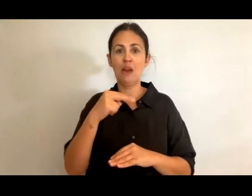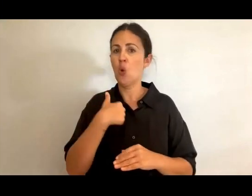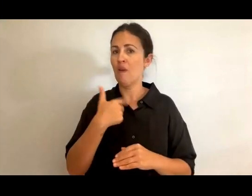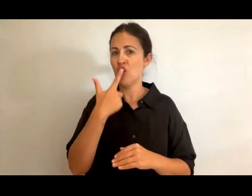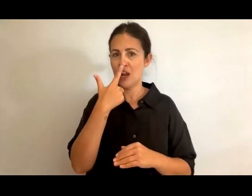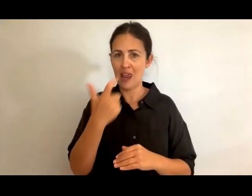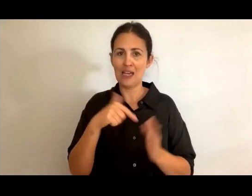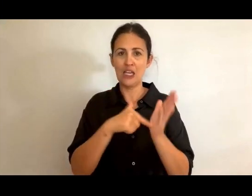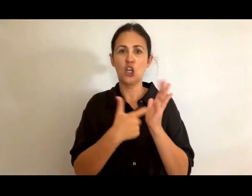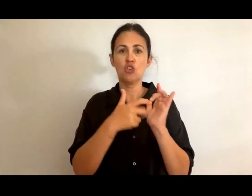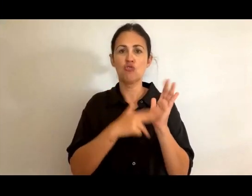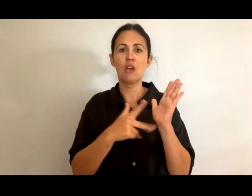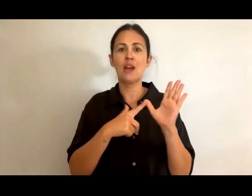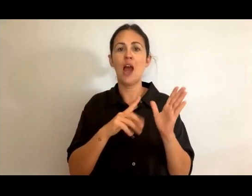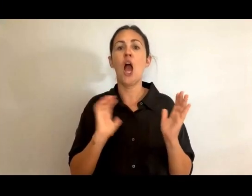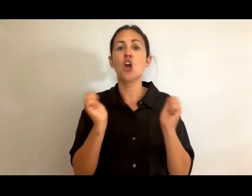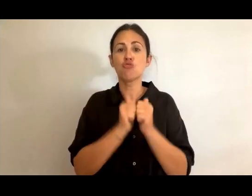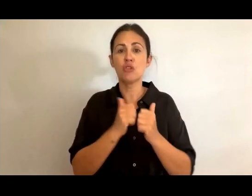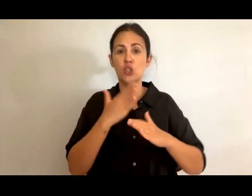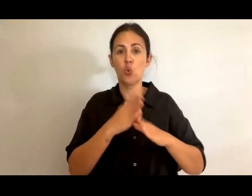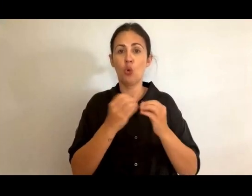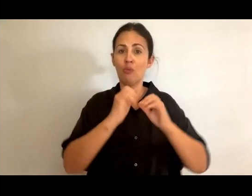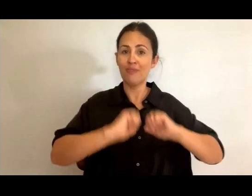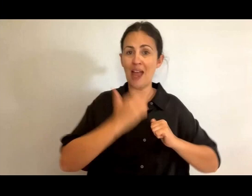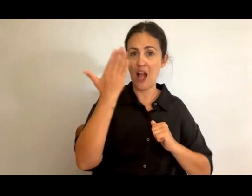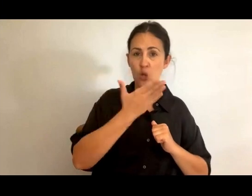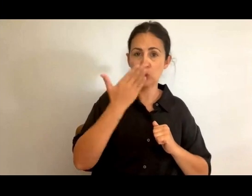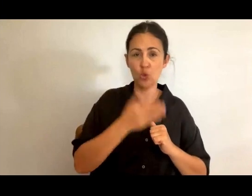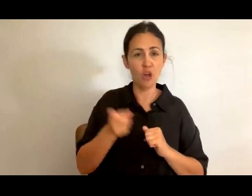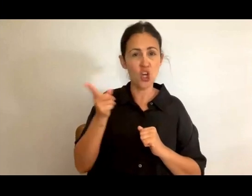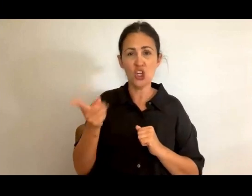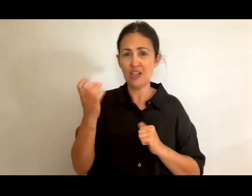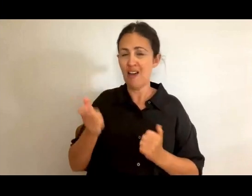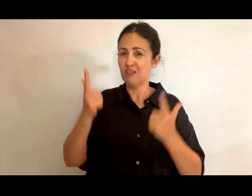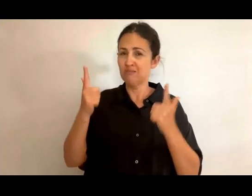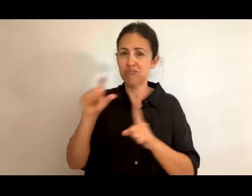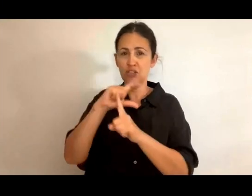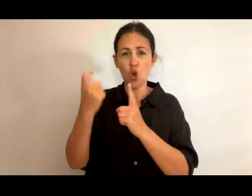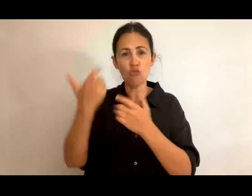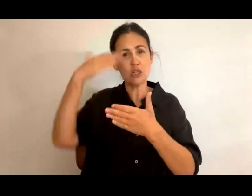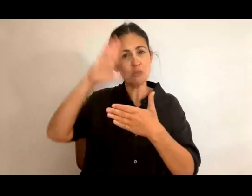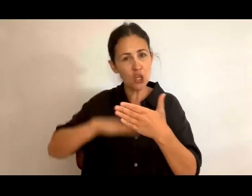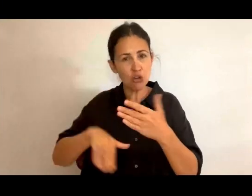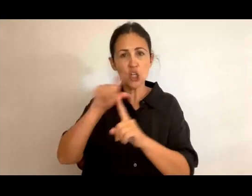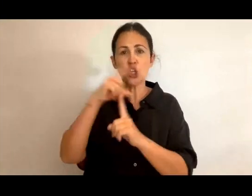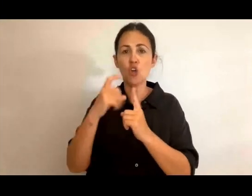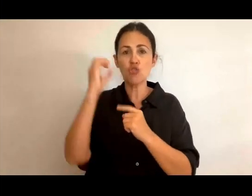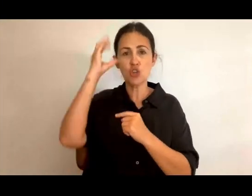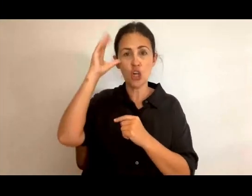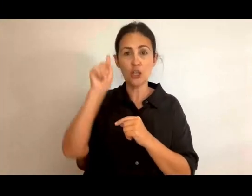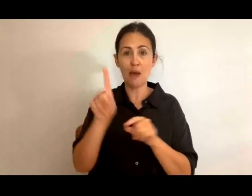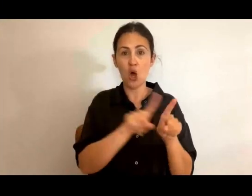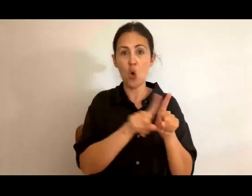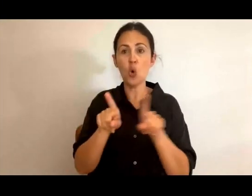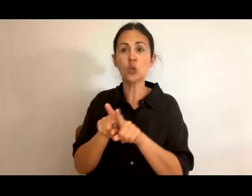of cultural capital, I suppose, and cultural knowledge, but also being very much a contemporary practicing